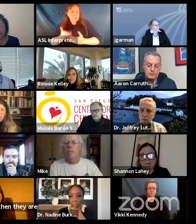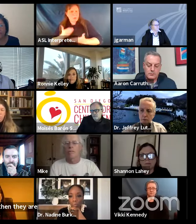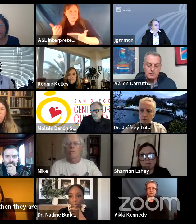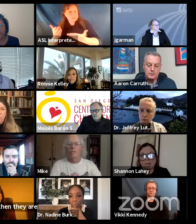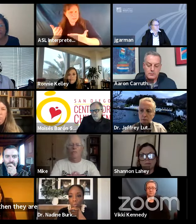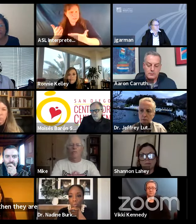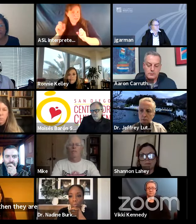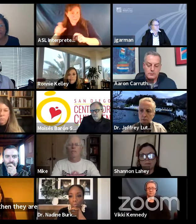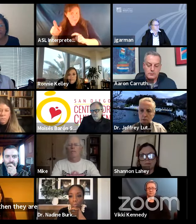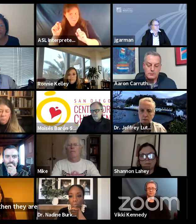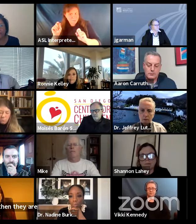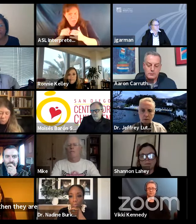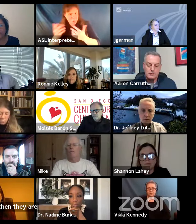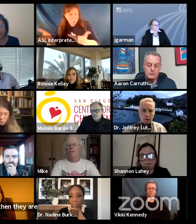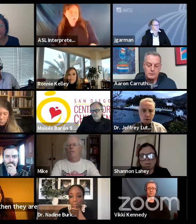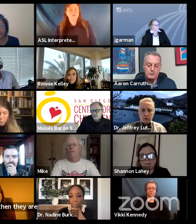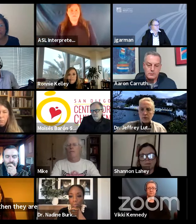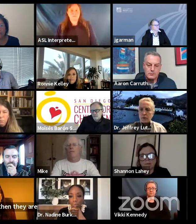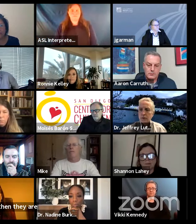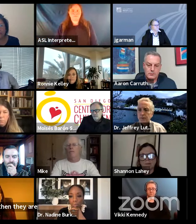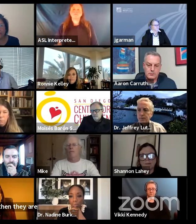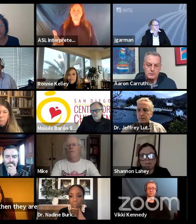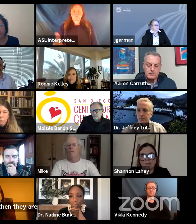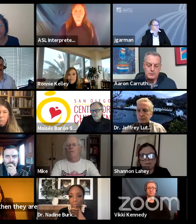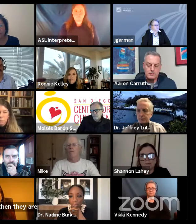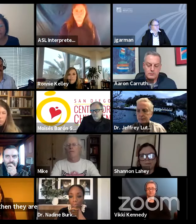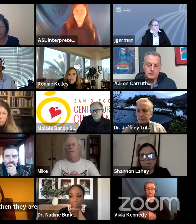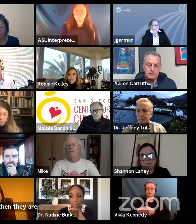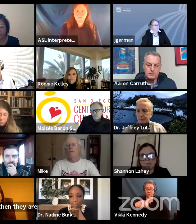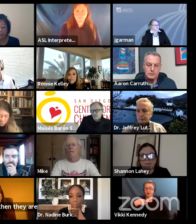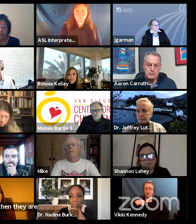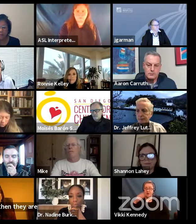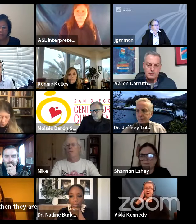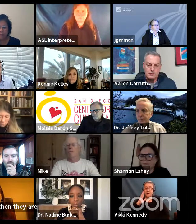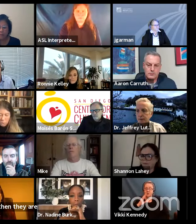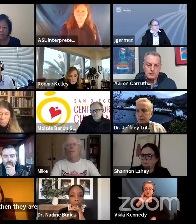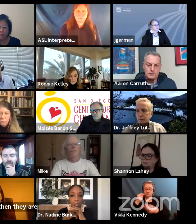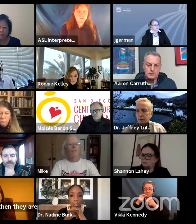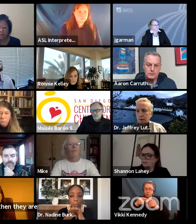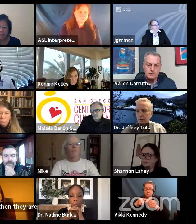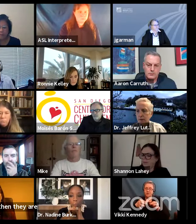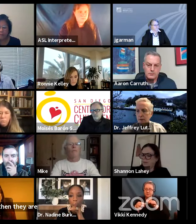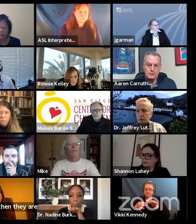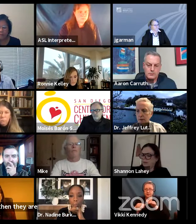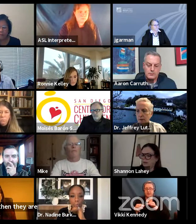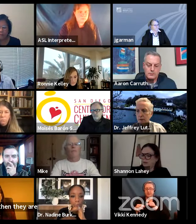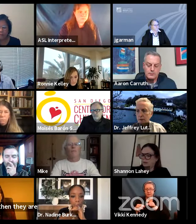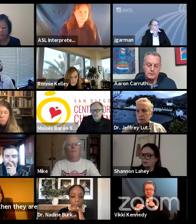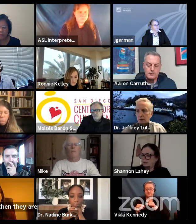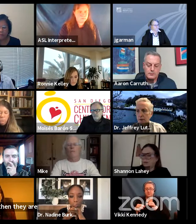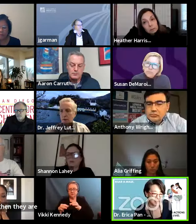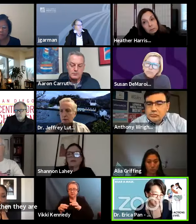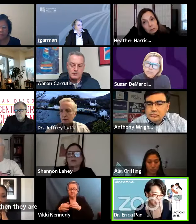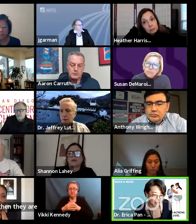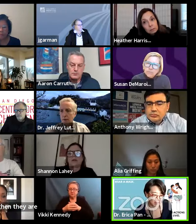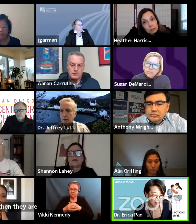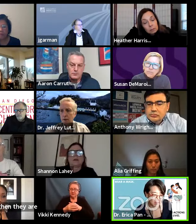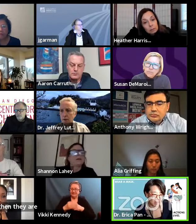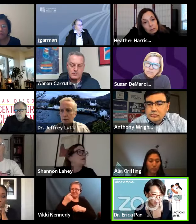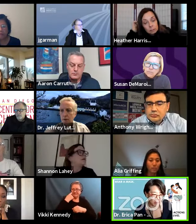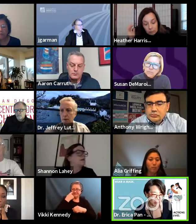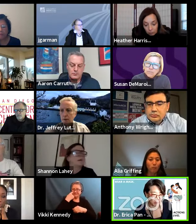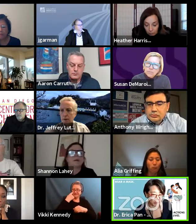I can take a stab at a response, and I again hear and understand your concerns, and I think just reflecting back on my opening comments, I